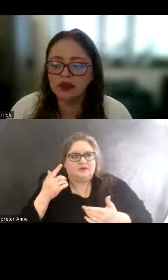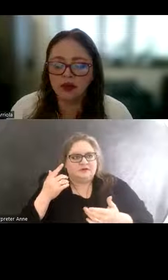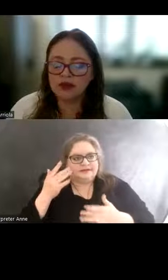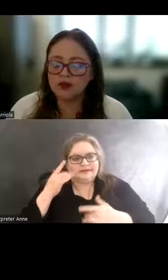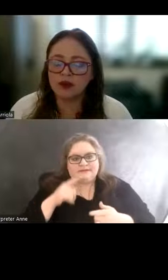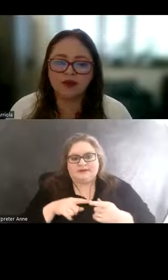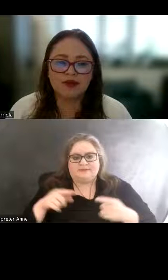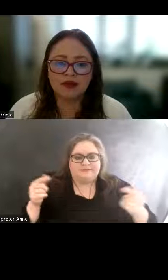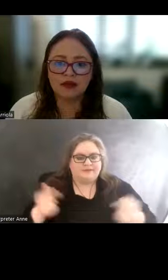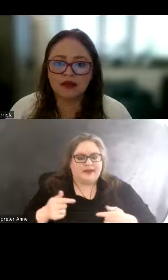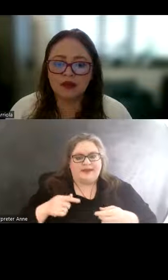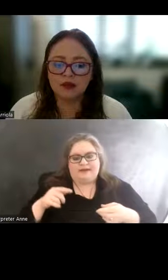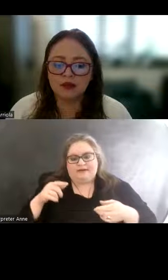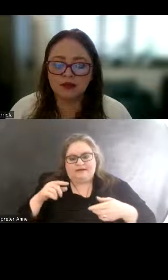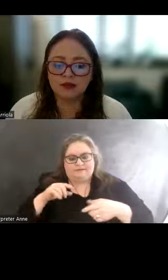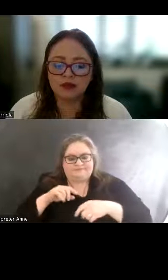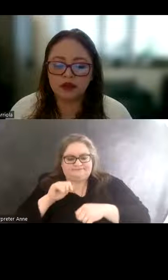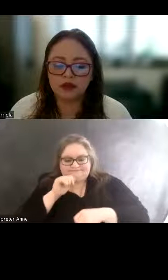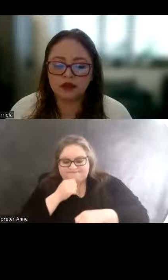conditions. I mean, sometimes we see